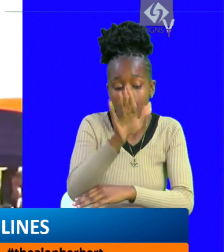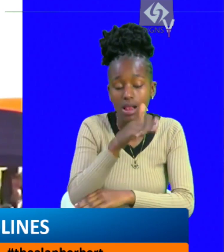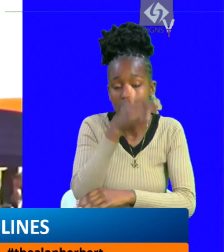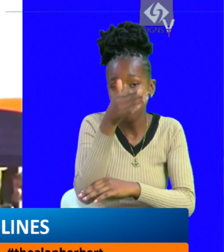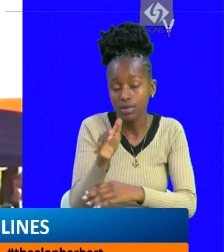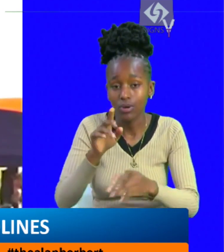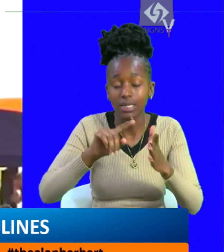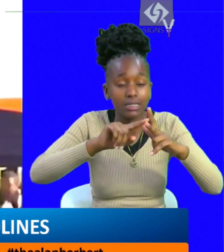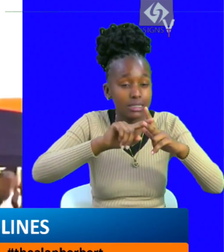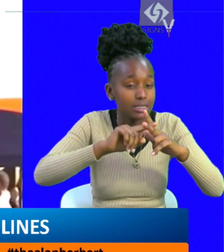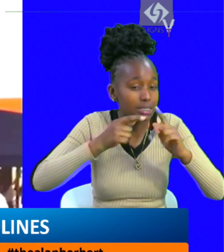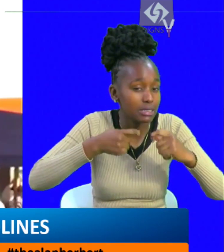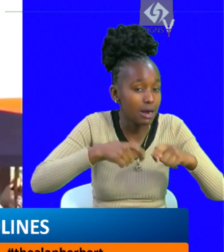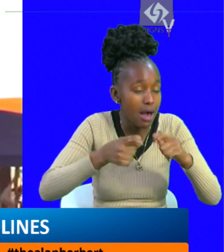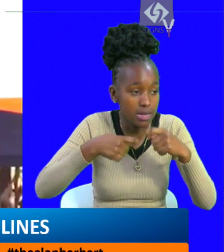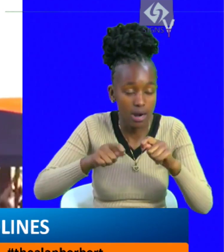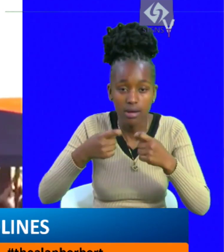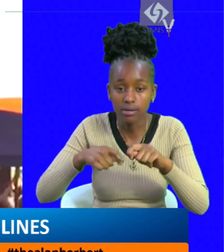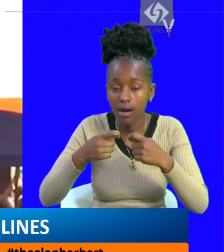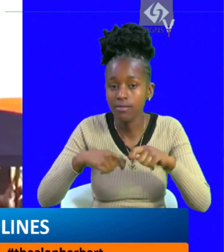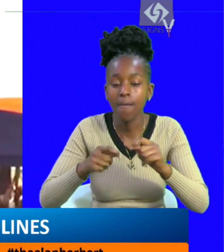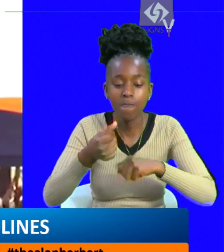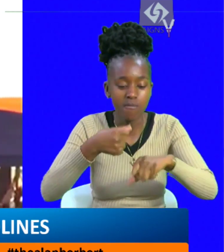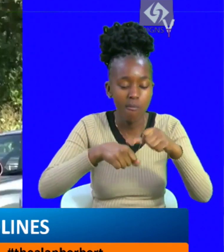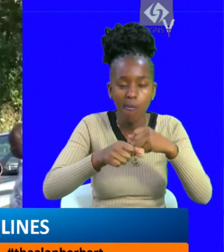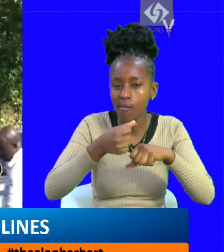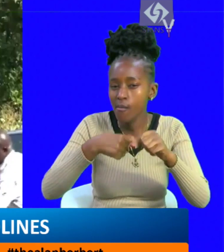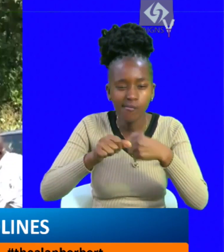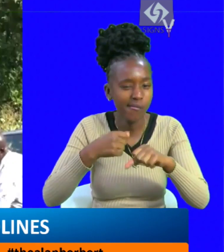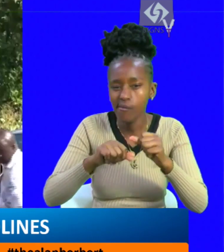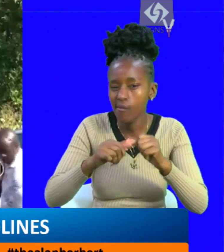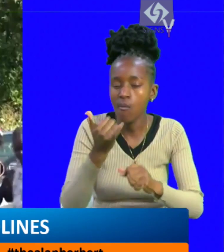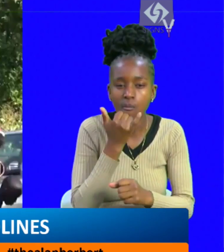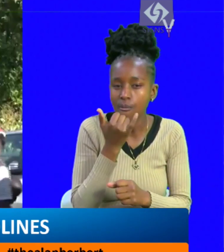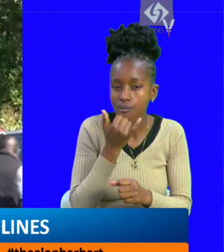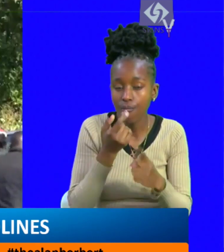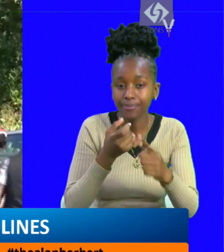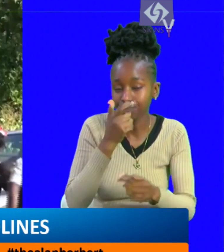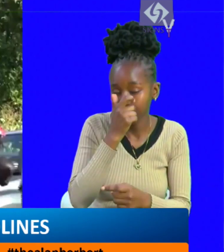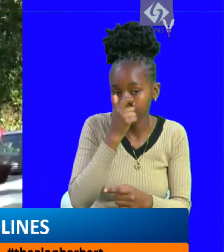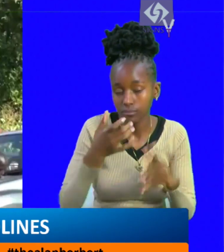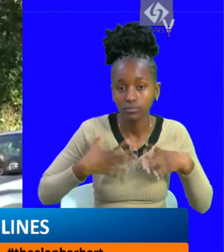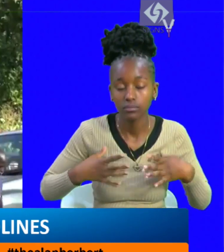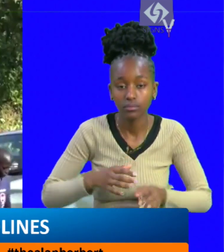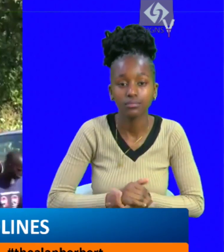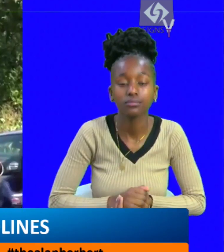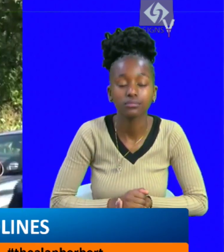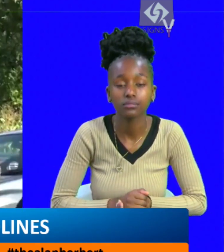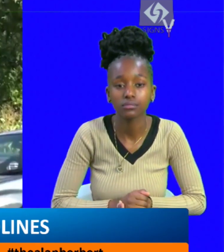extra constitutional means, to bring about change in Kenya. And we have done it before